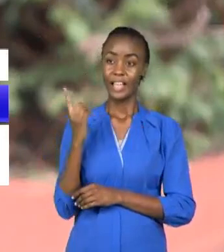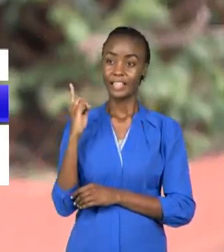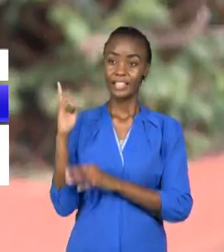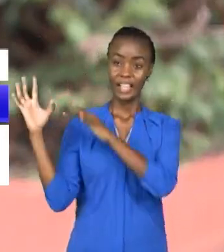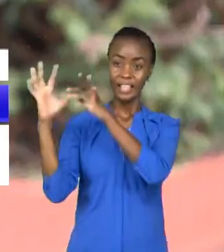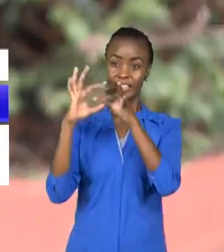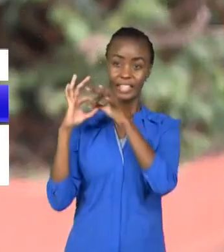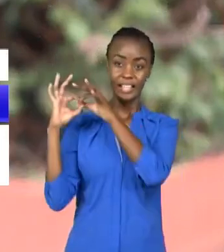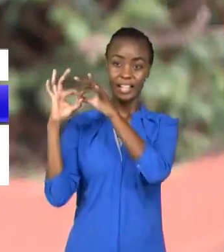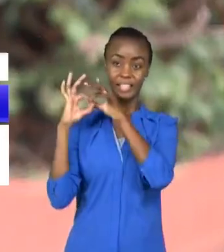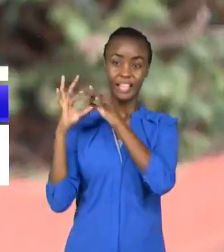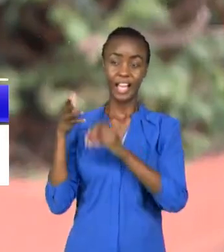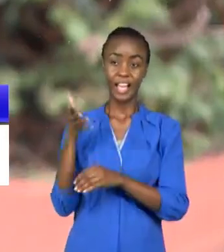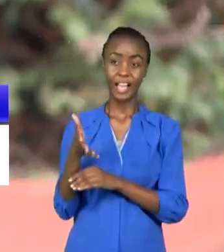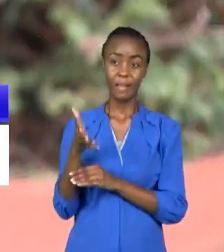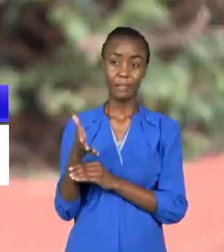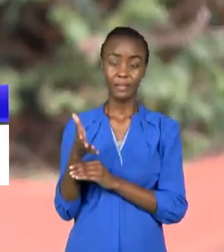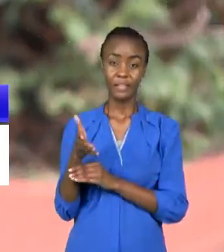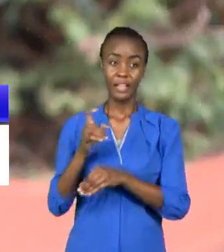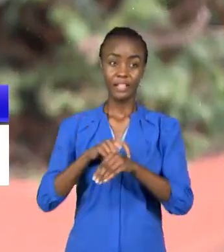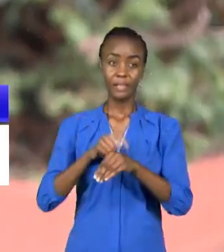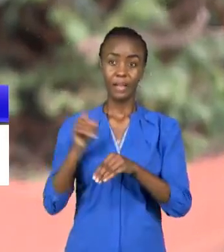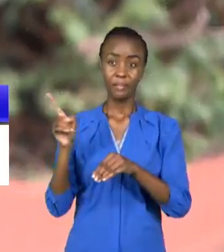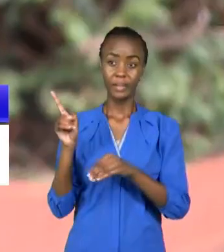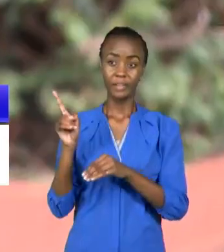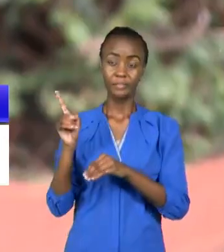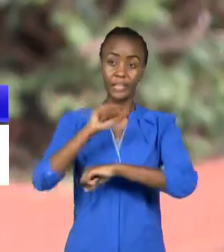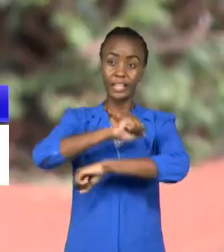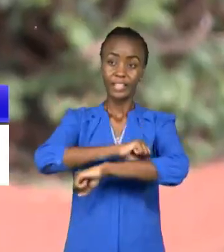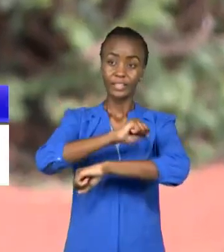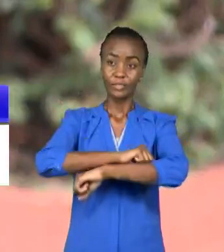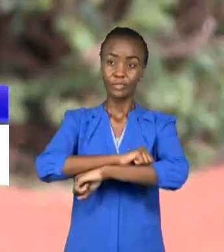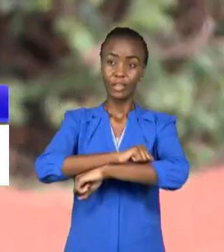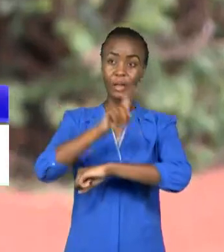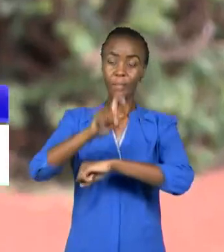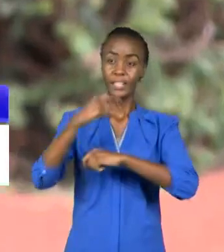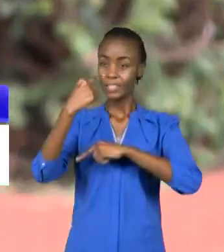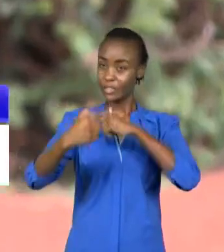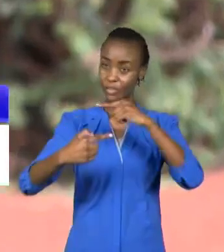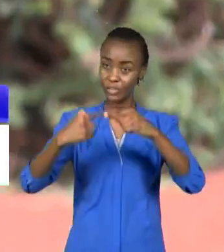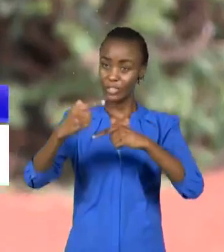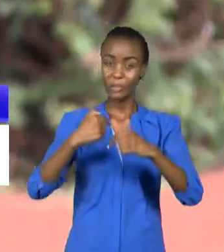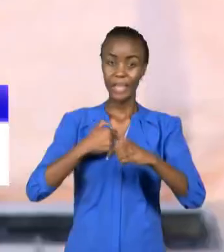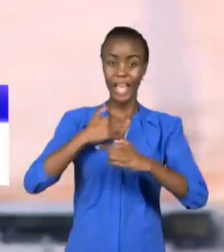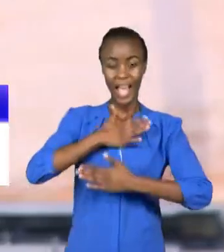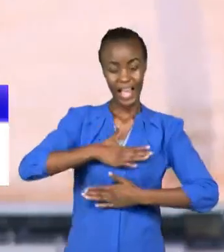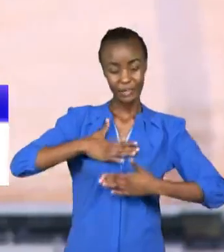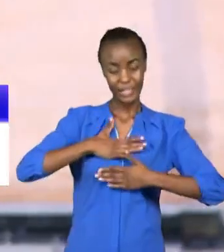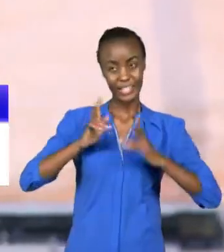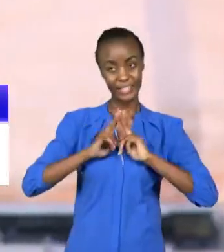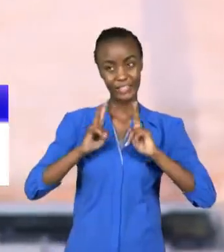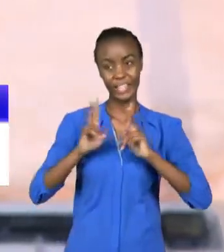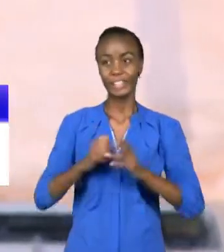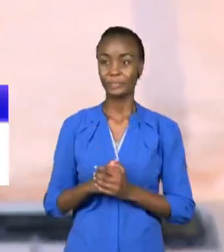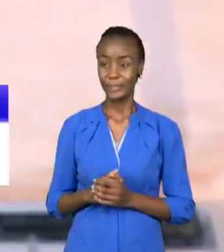values and the customs that are instilled in us while we are here for these 4 years are to carry all the way. So I appreciate her for that. Among